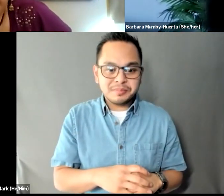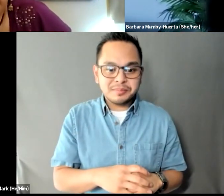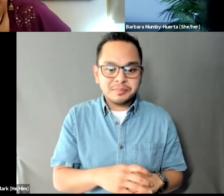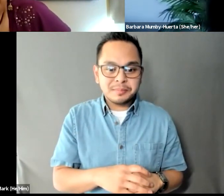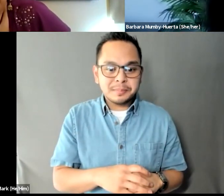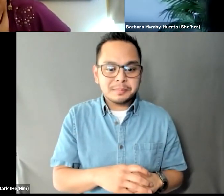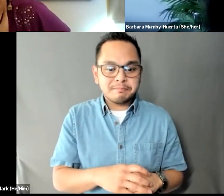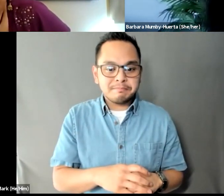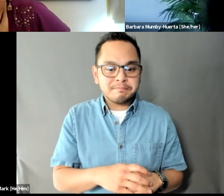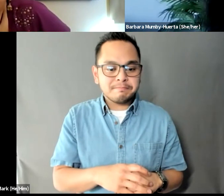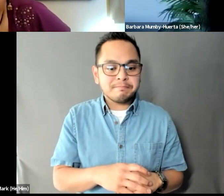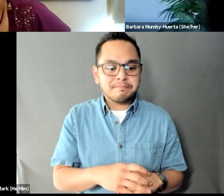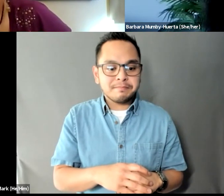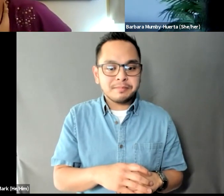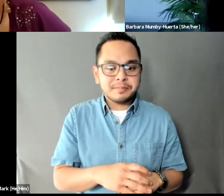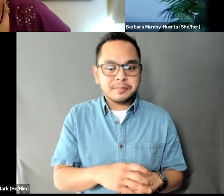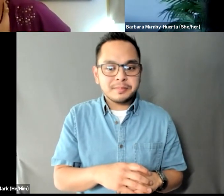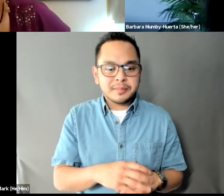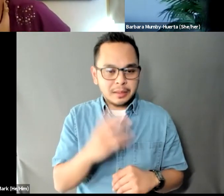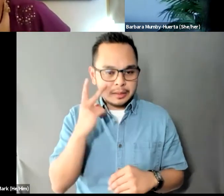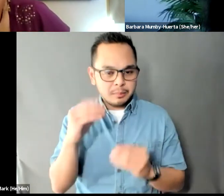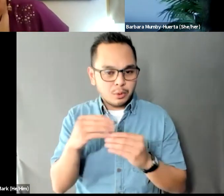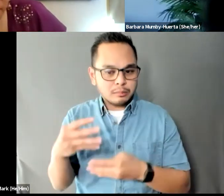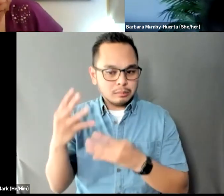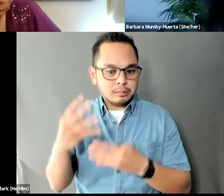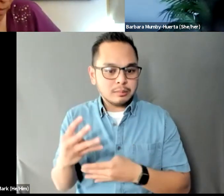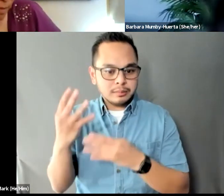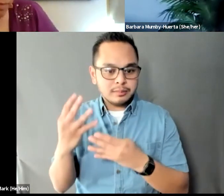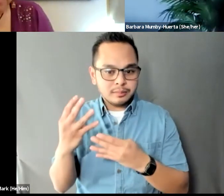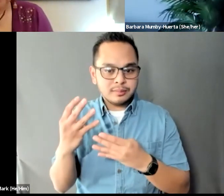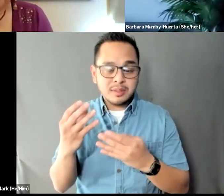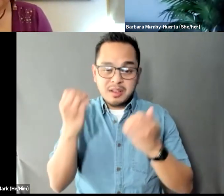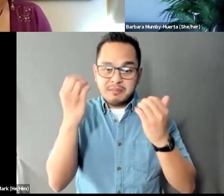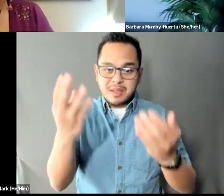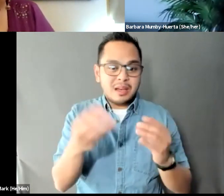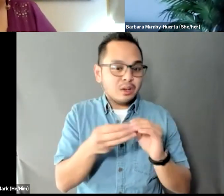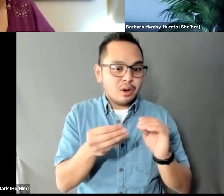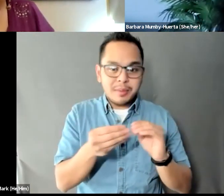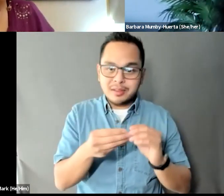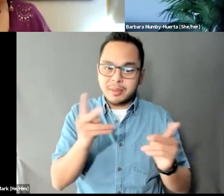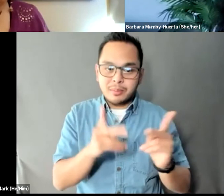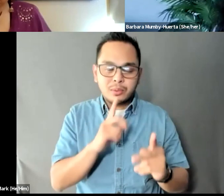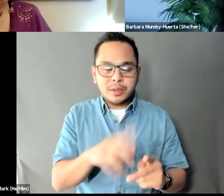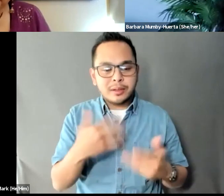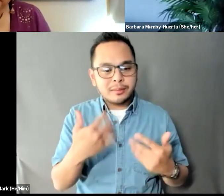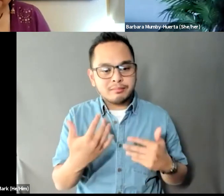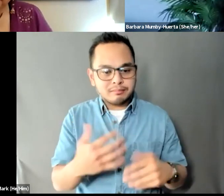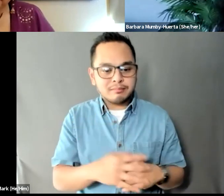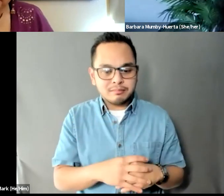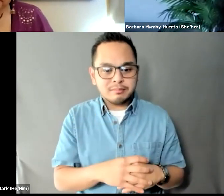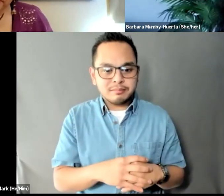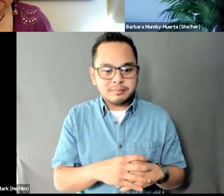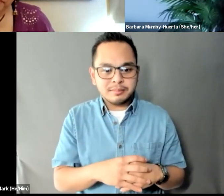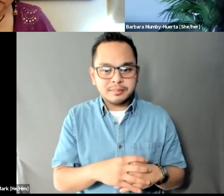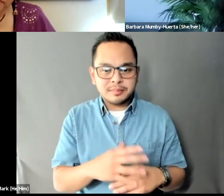And let's see if there's any more coming through. We have a lot of comments. People really